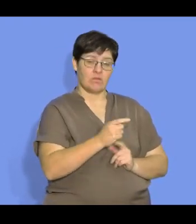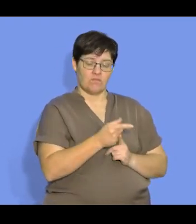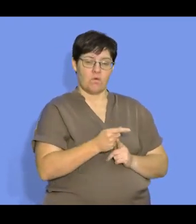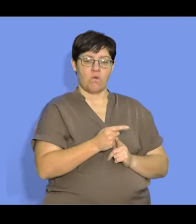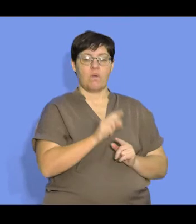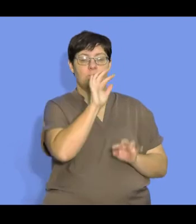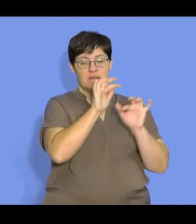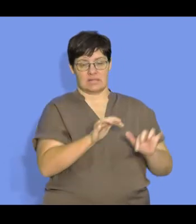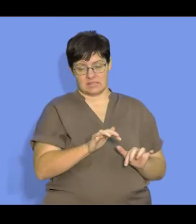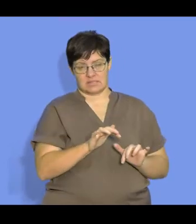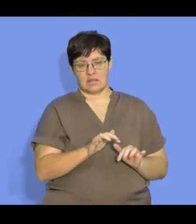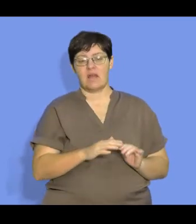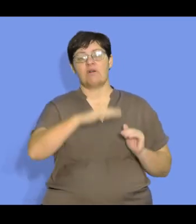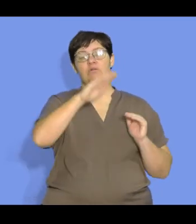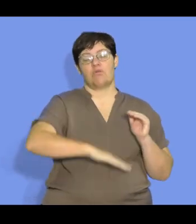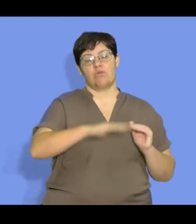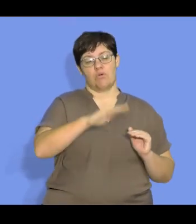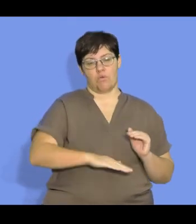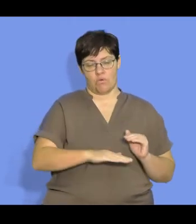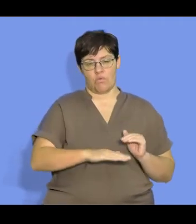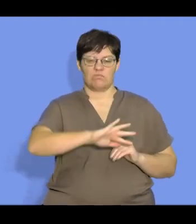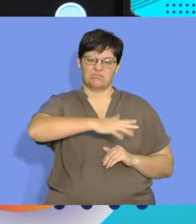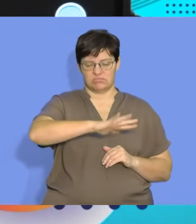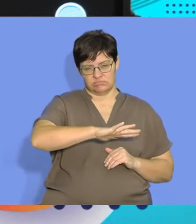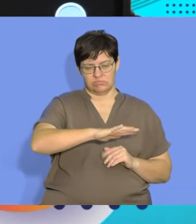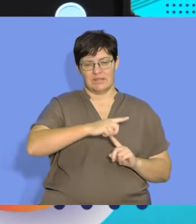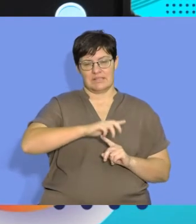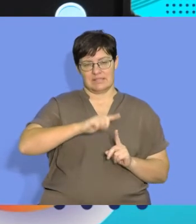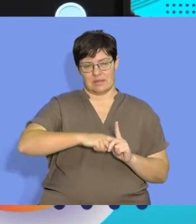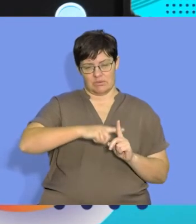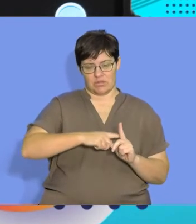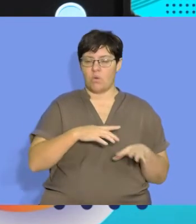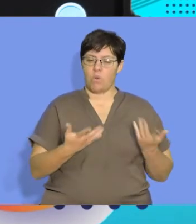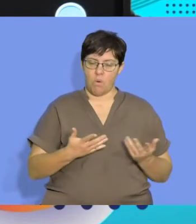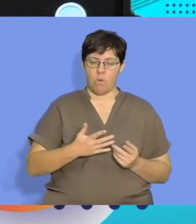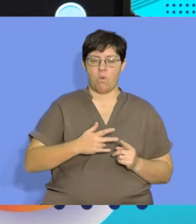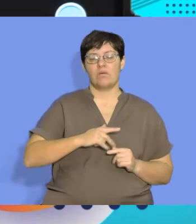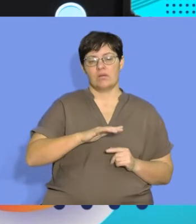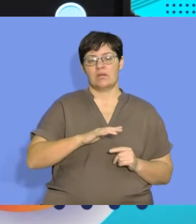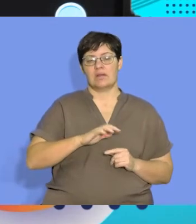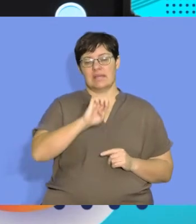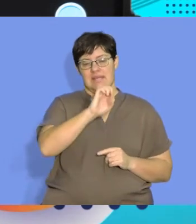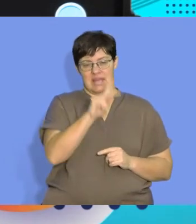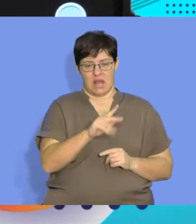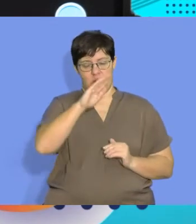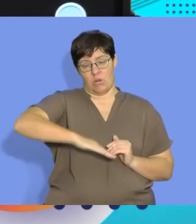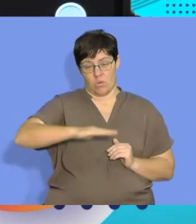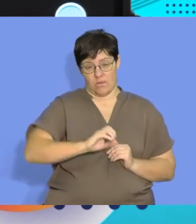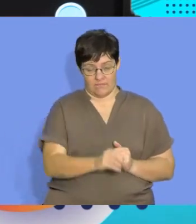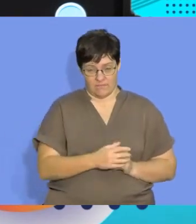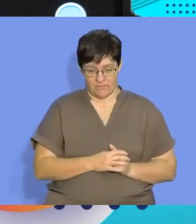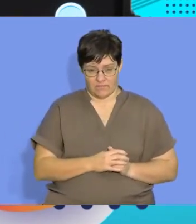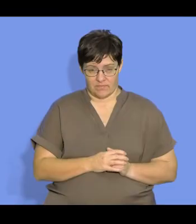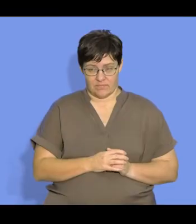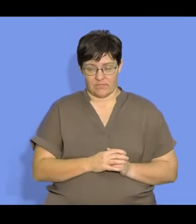our particles that have a lower average temperature or a lower average kinetic energy.